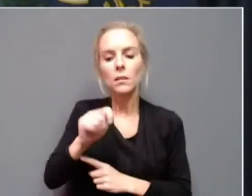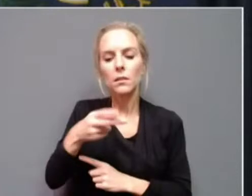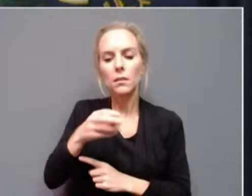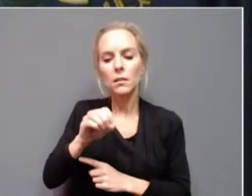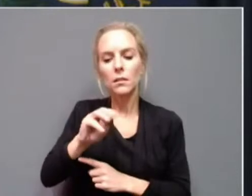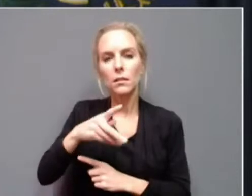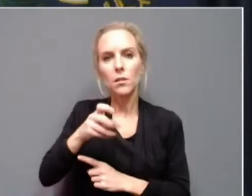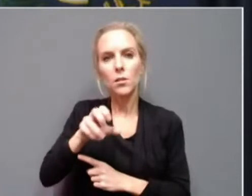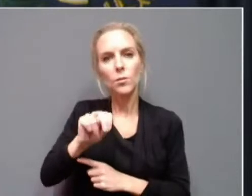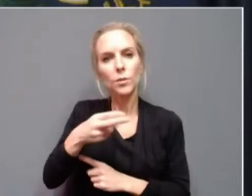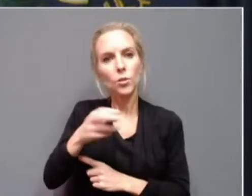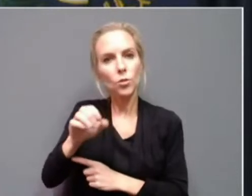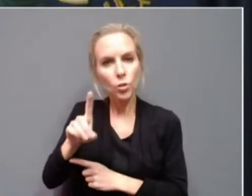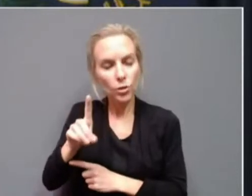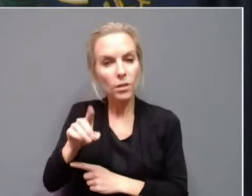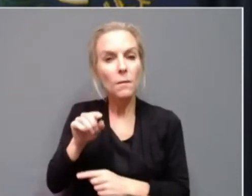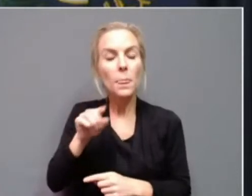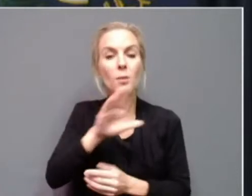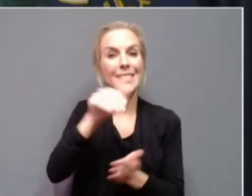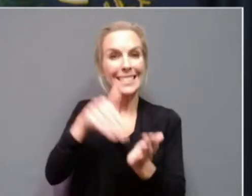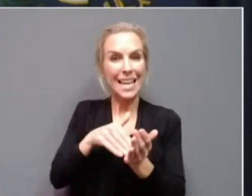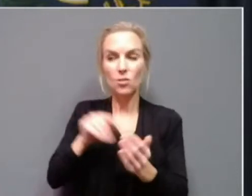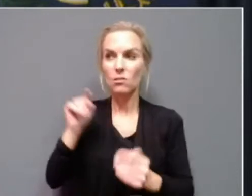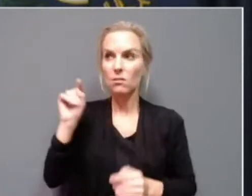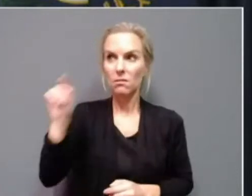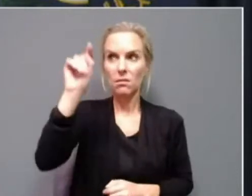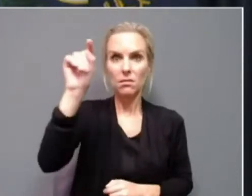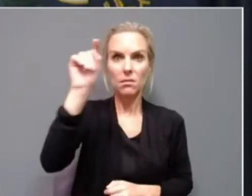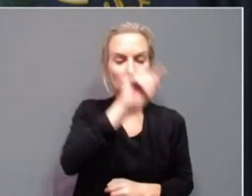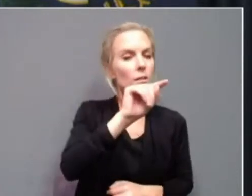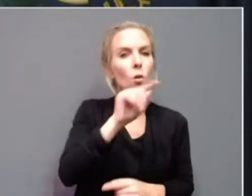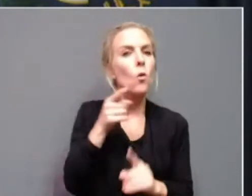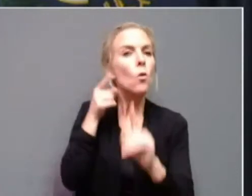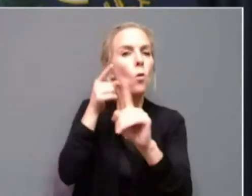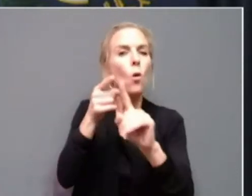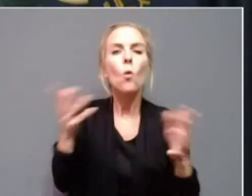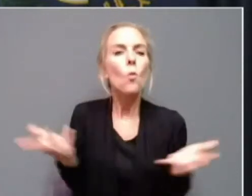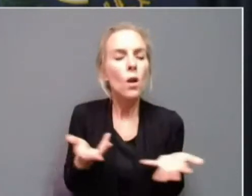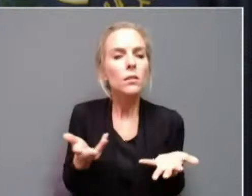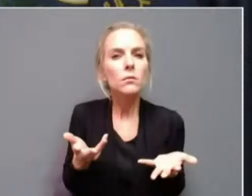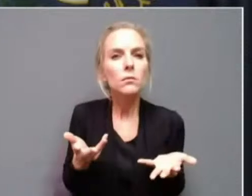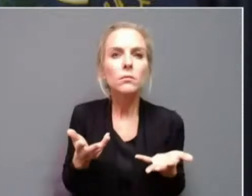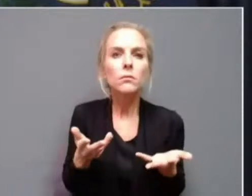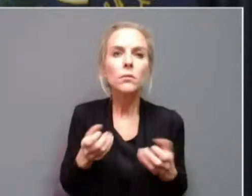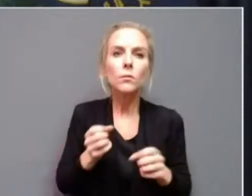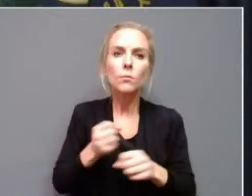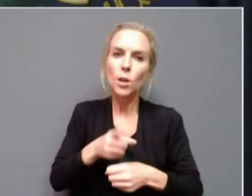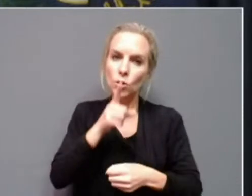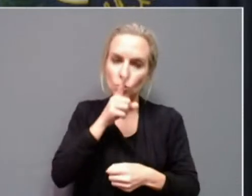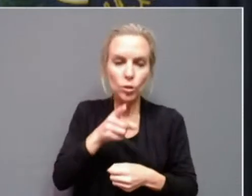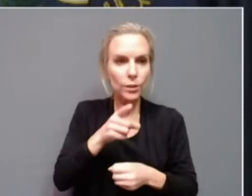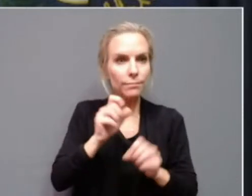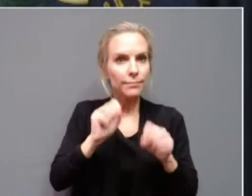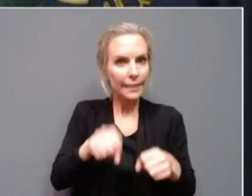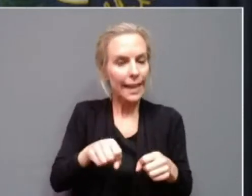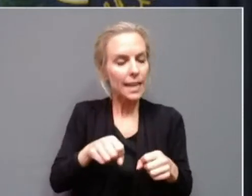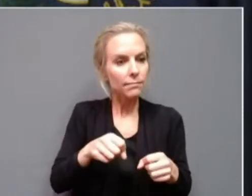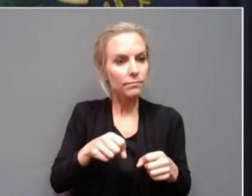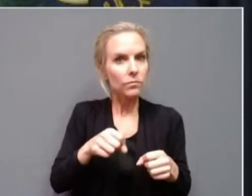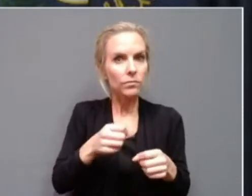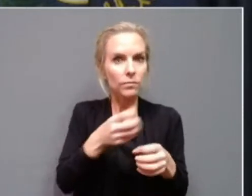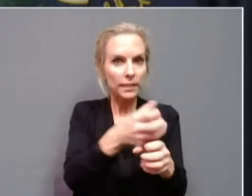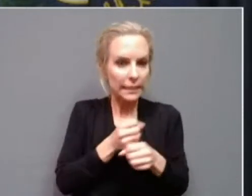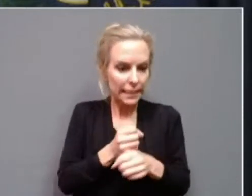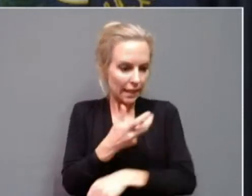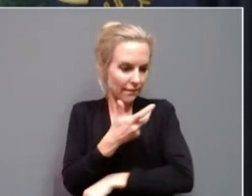Across our centers, our goal has been always, one, to obtain the vaccine, which we were able to start doing